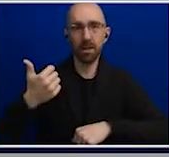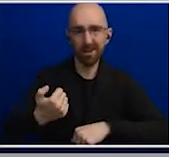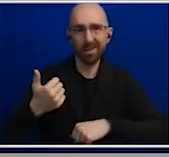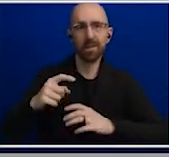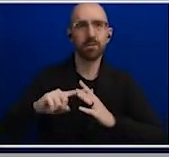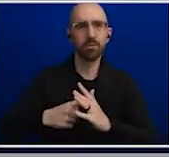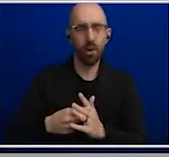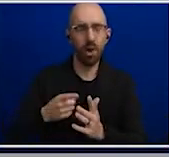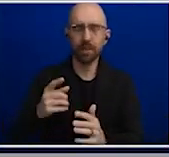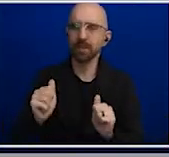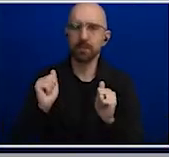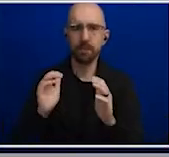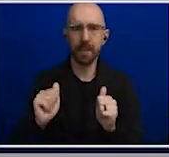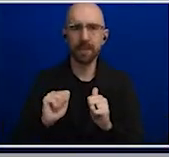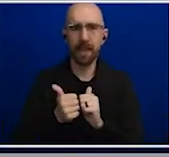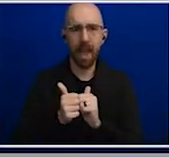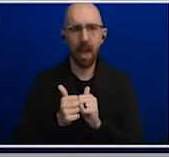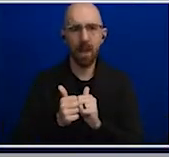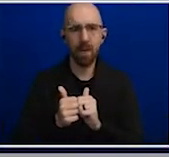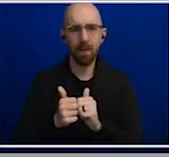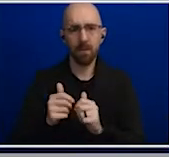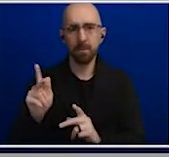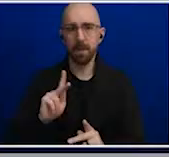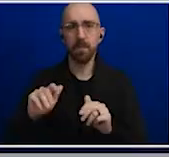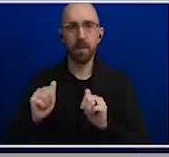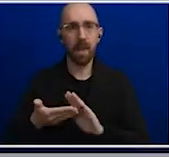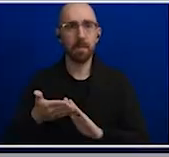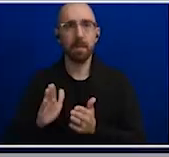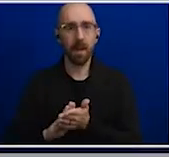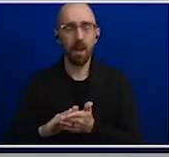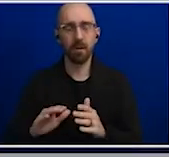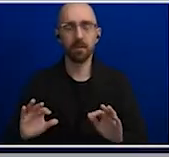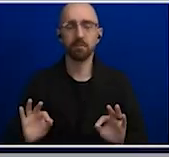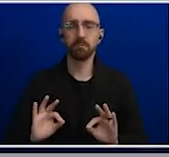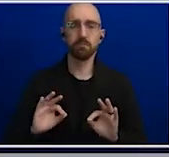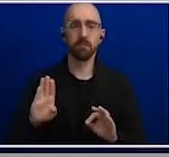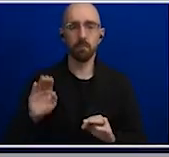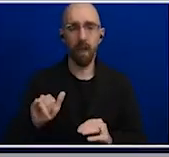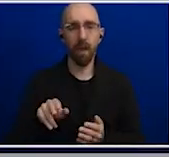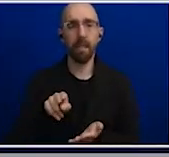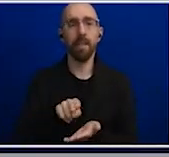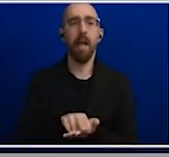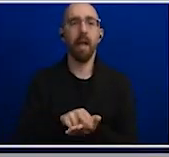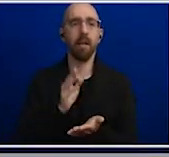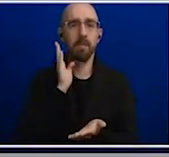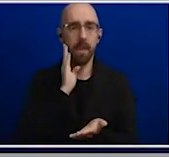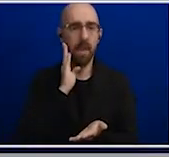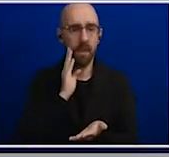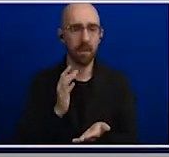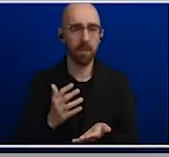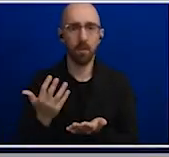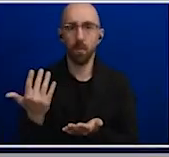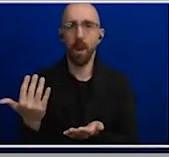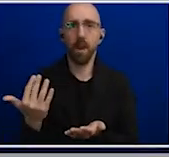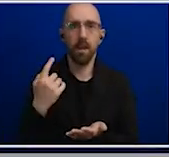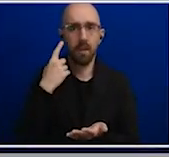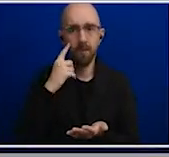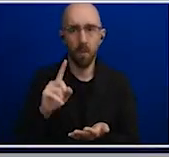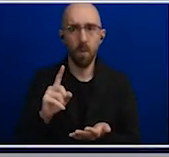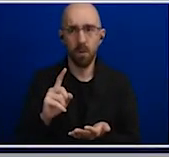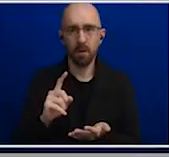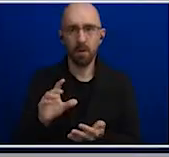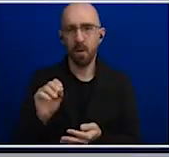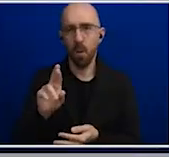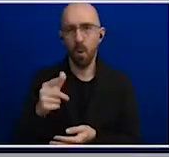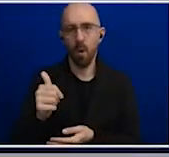amazing how deconditioned people can get just by lying in bed, waiting for an organ or